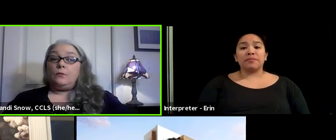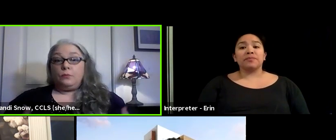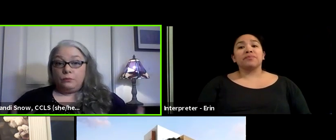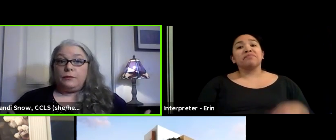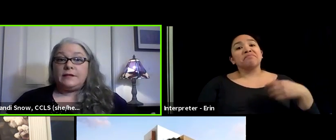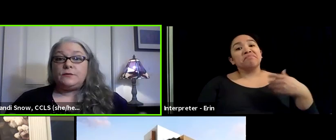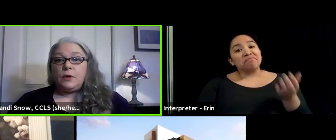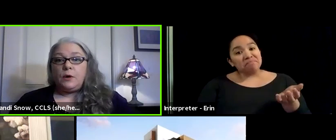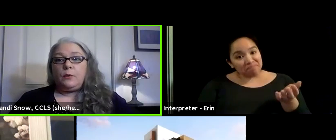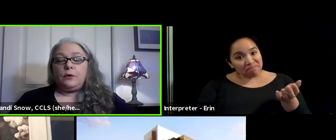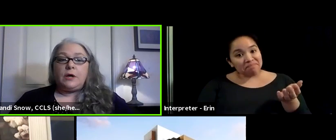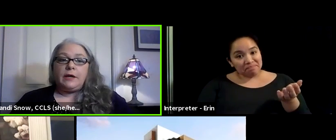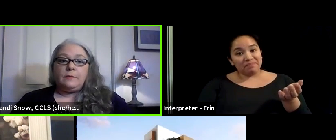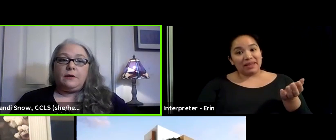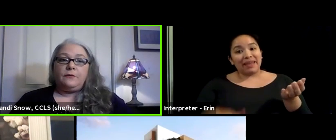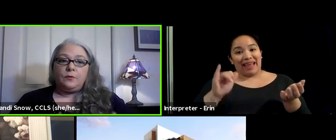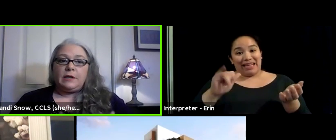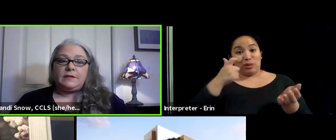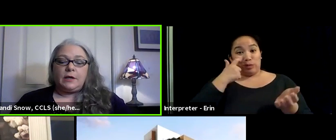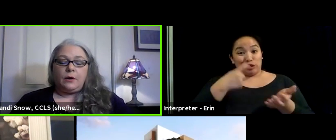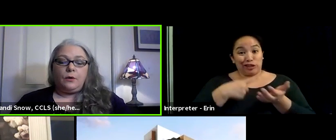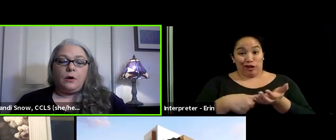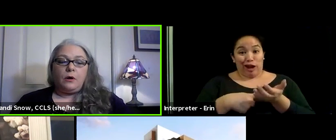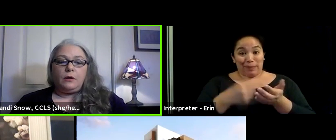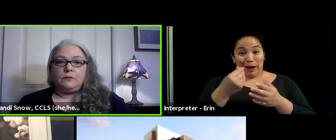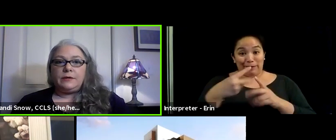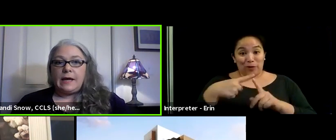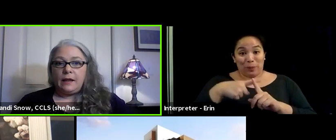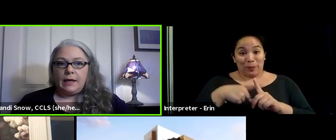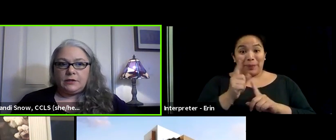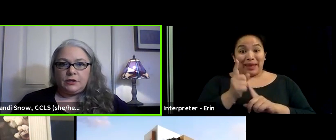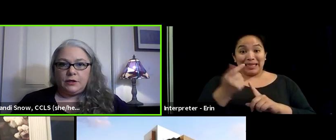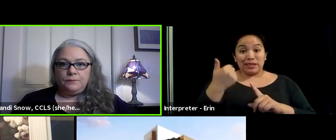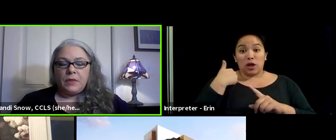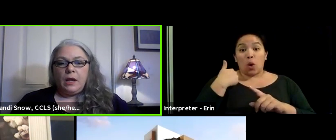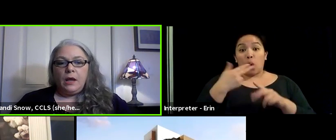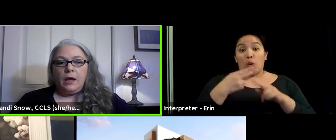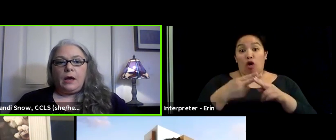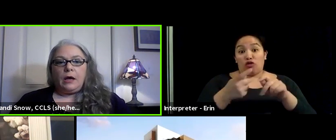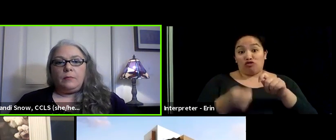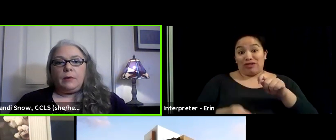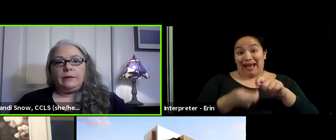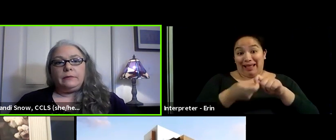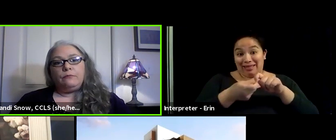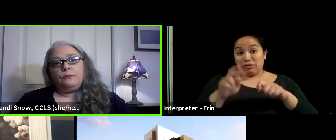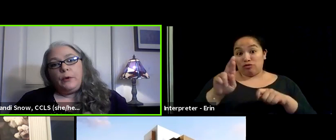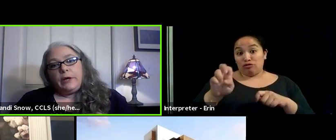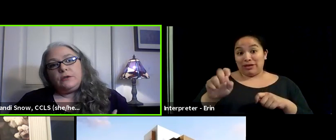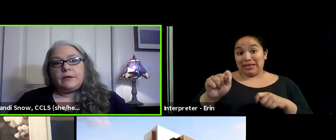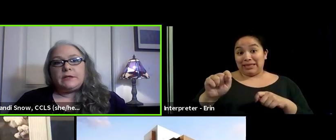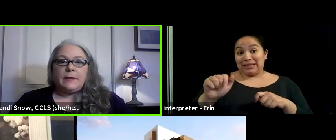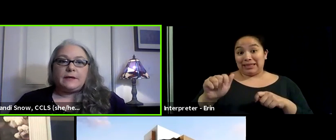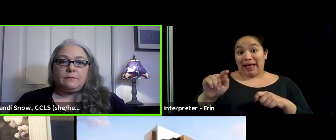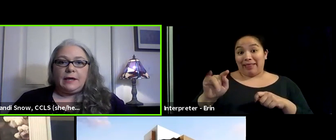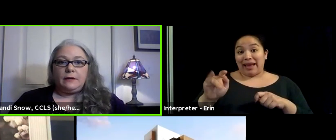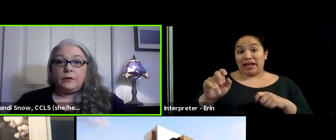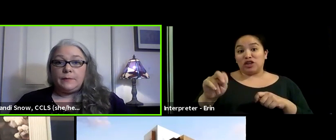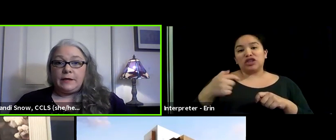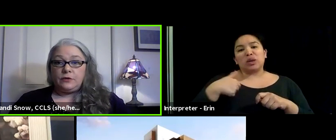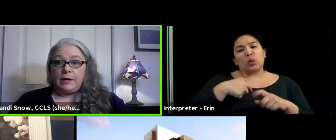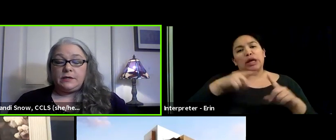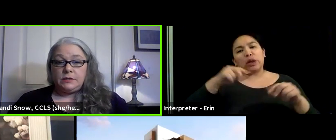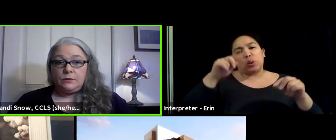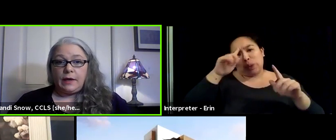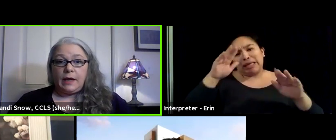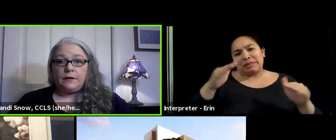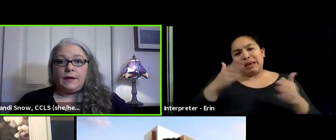So that's what we were talking about a few minutes ago, called a retaliation. And we do expect some landlords